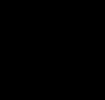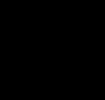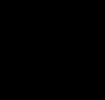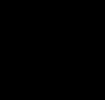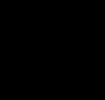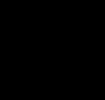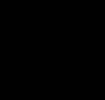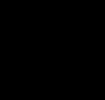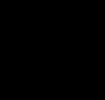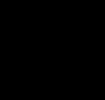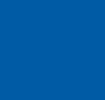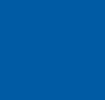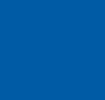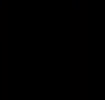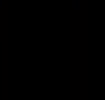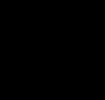educator.